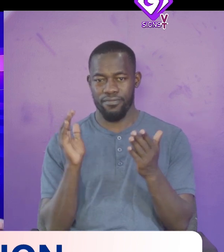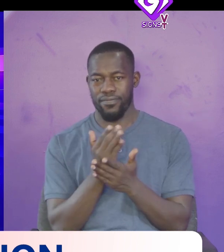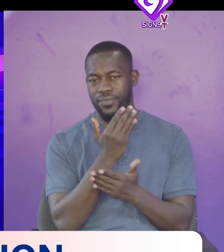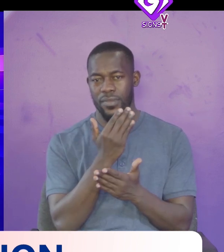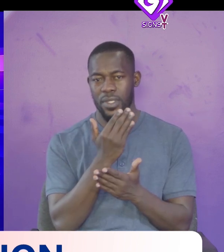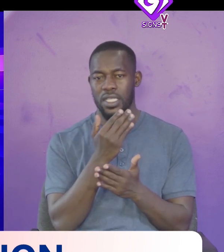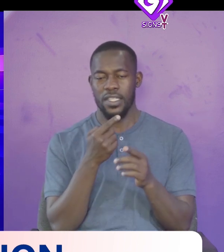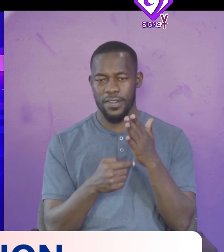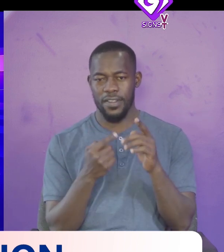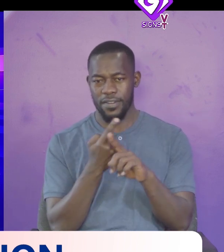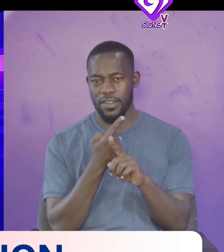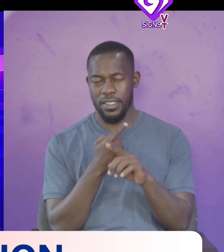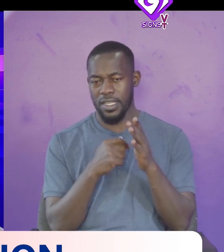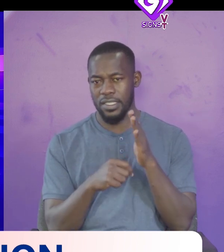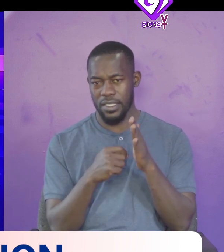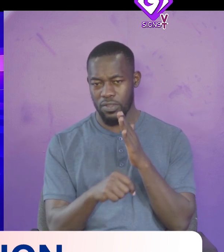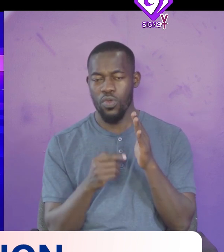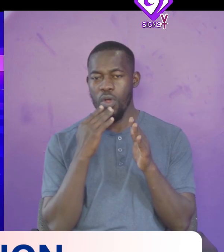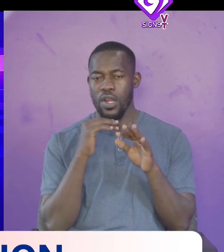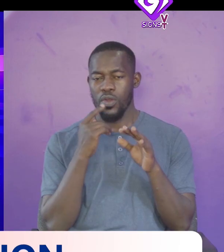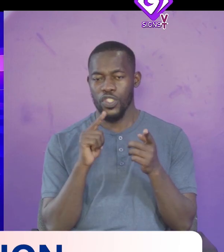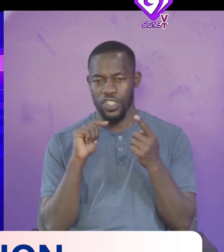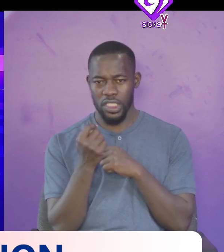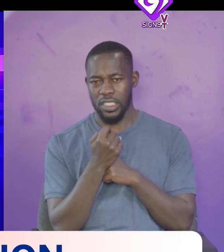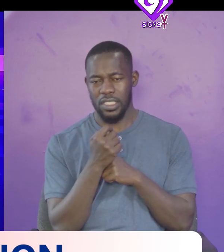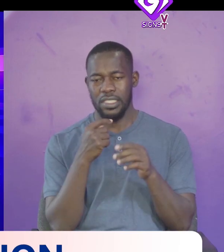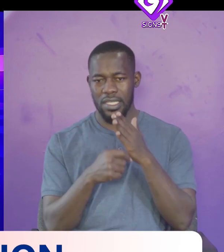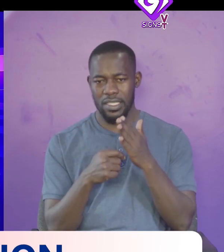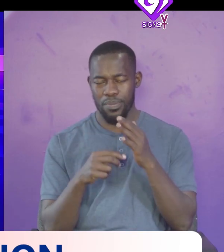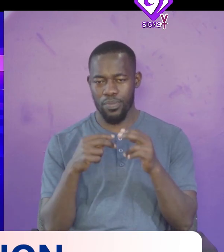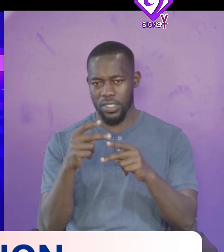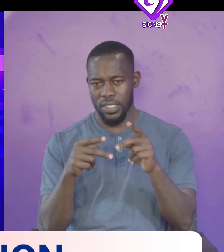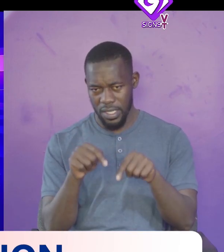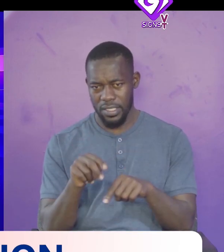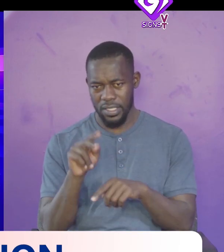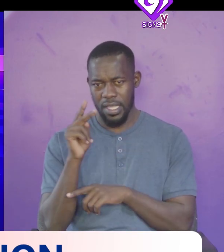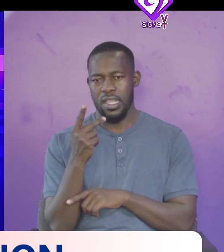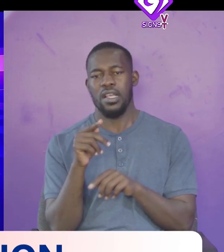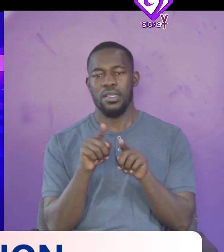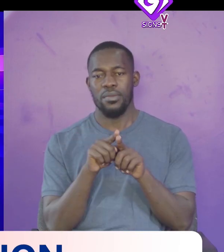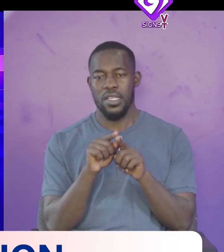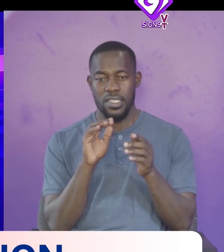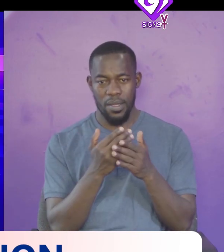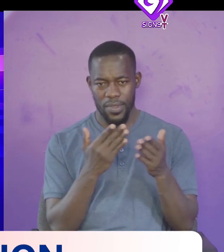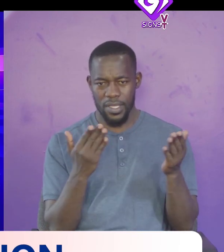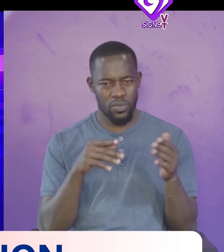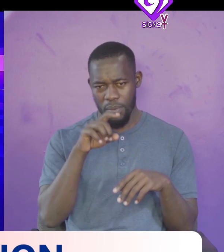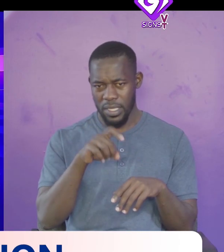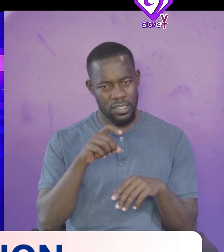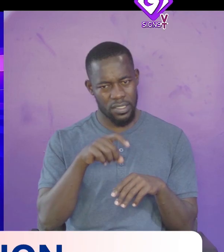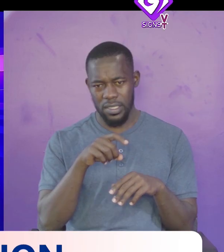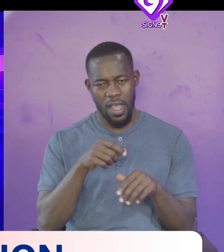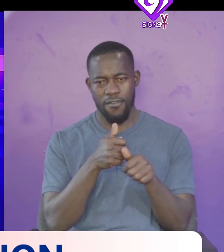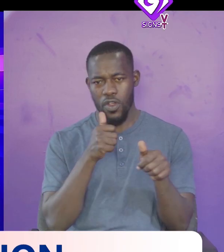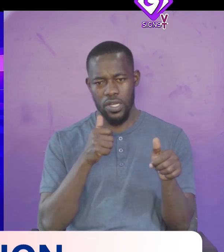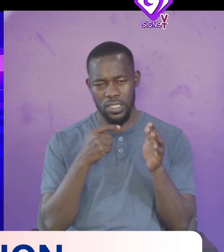want to reform the tax processes in this country and to ensure there are some items that are not going to be taxable. Those